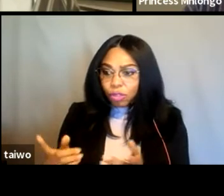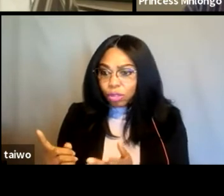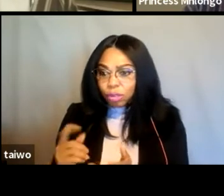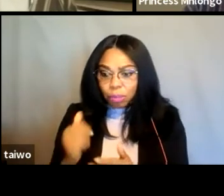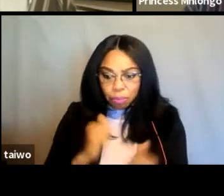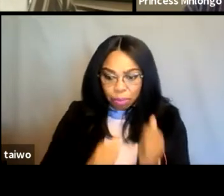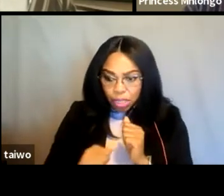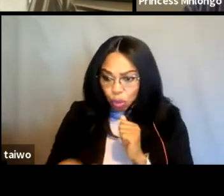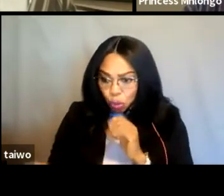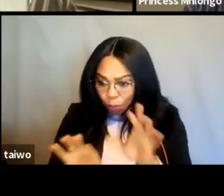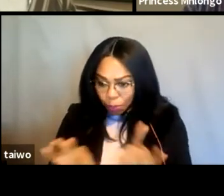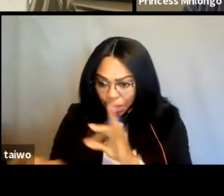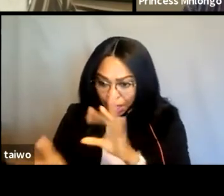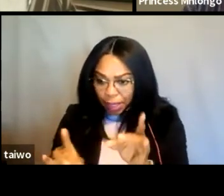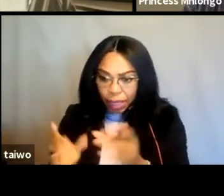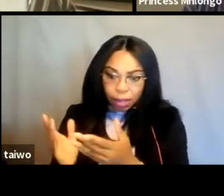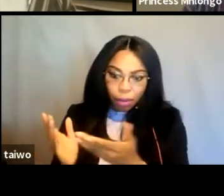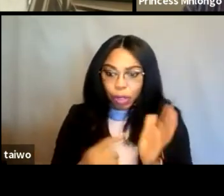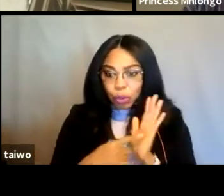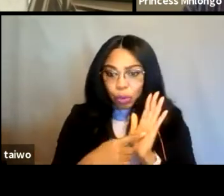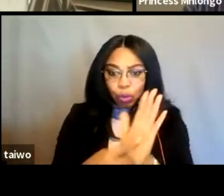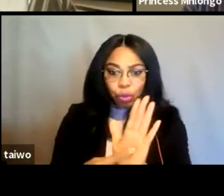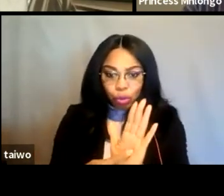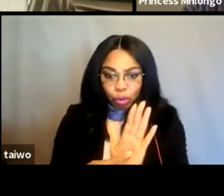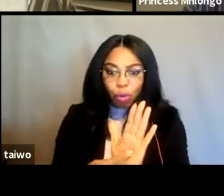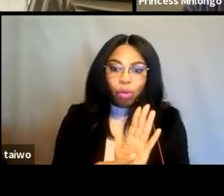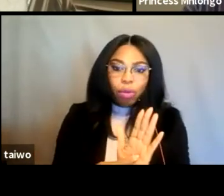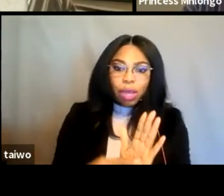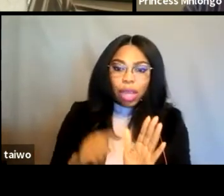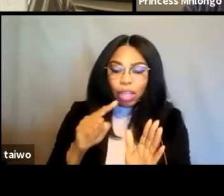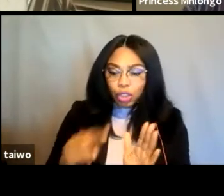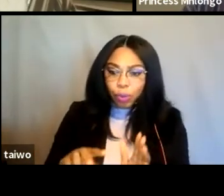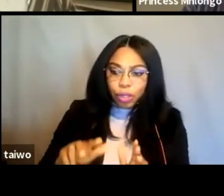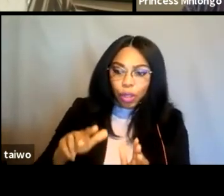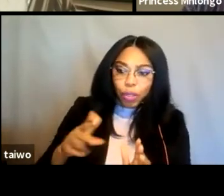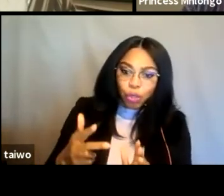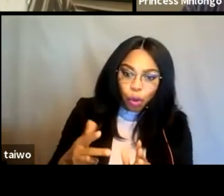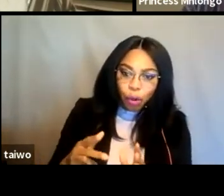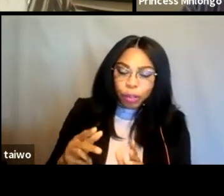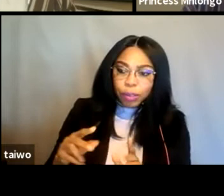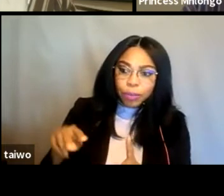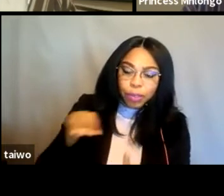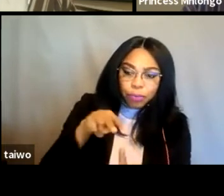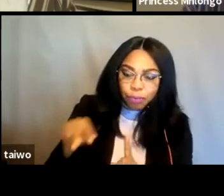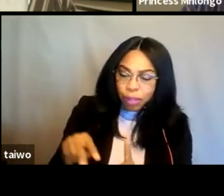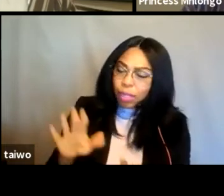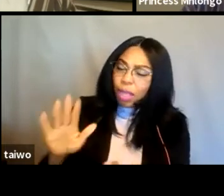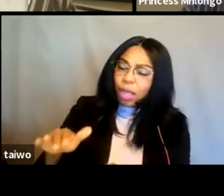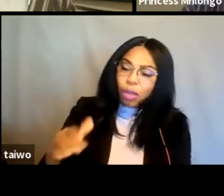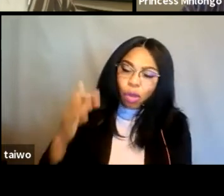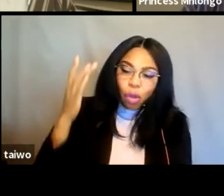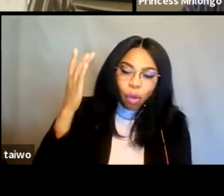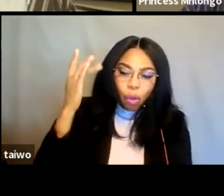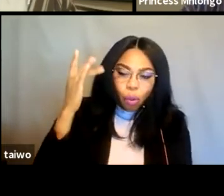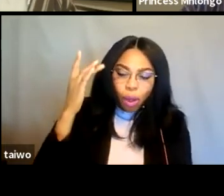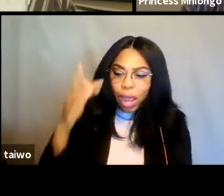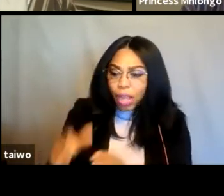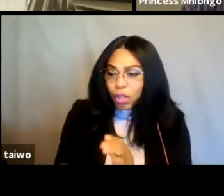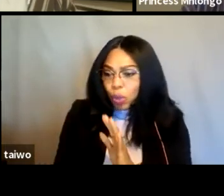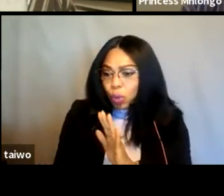you're bringing, and helping being that poet eye to say why are you choosing proscenium